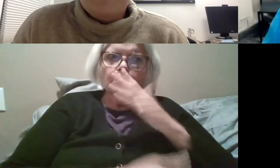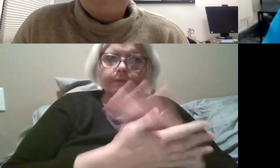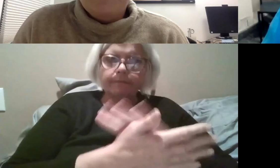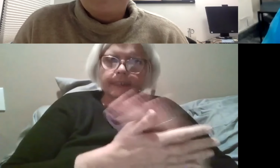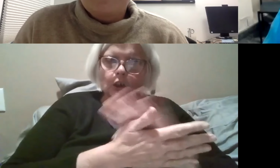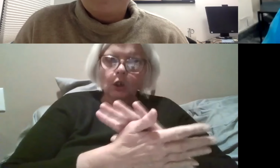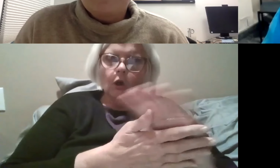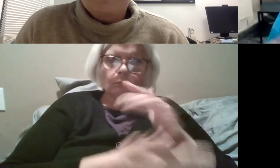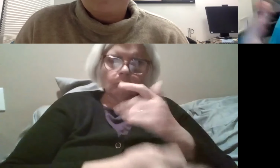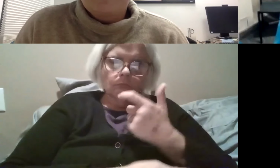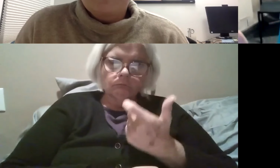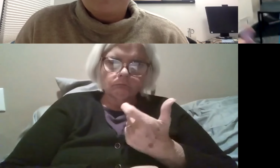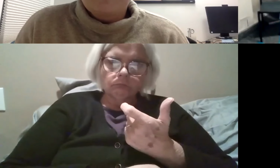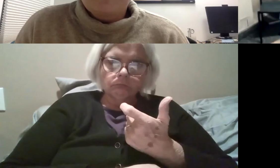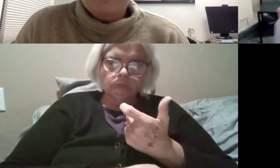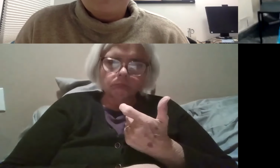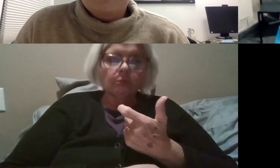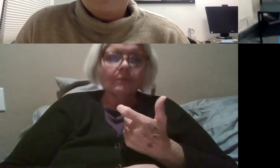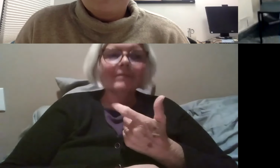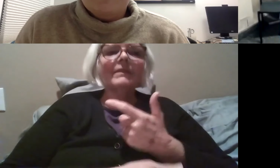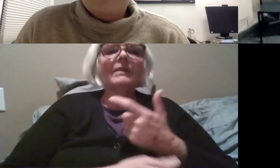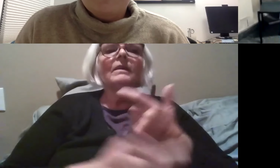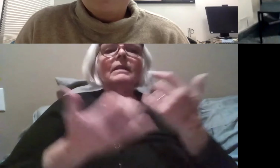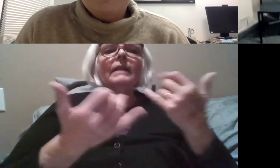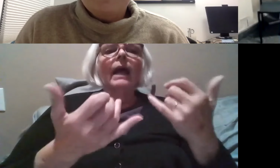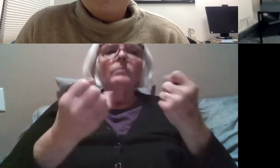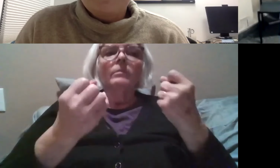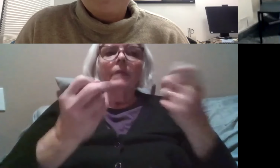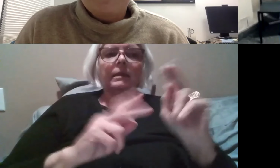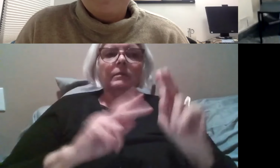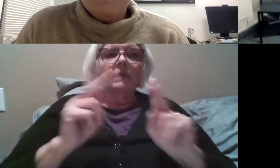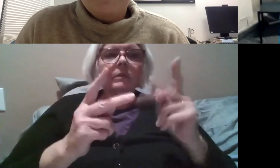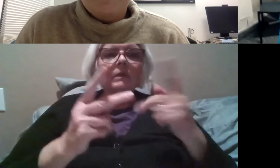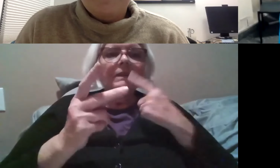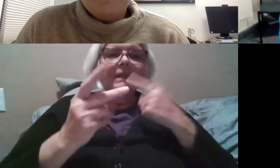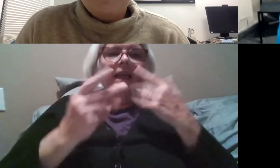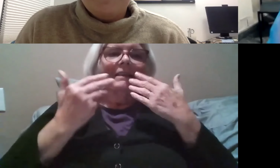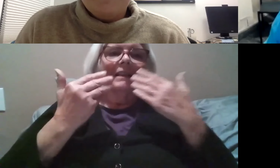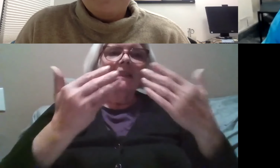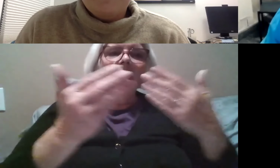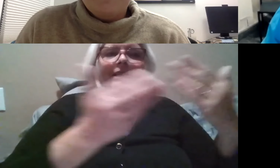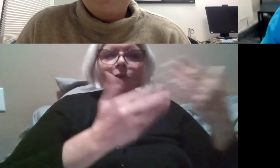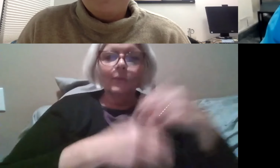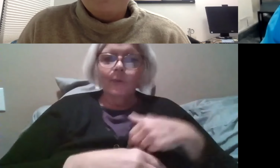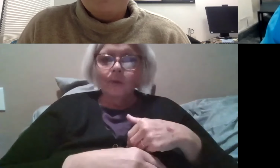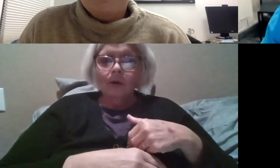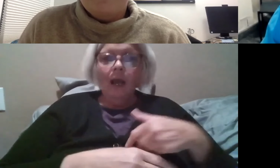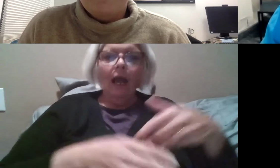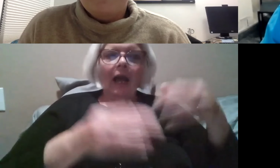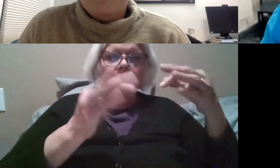just saying thank you, and I'm excited to get my child vaccinated soon.